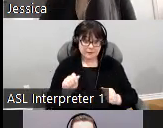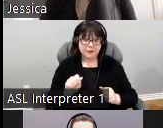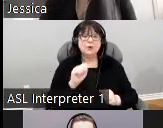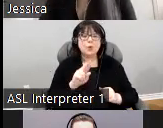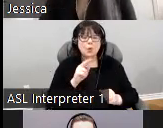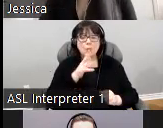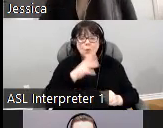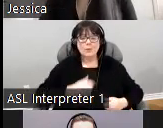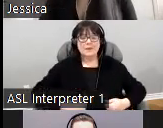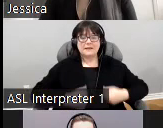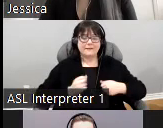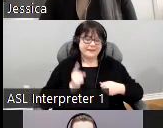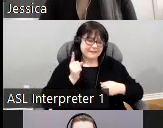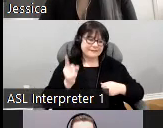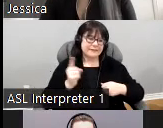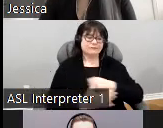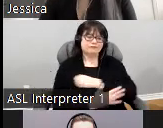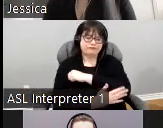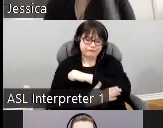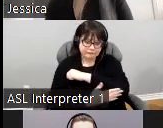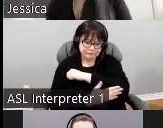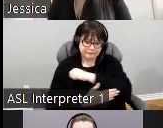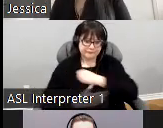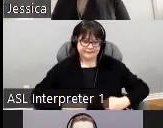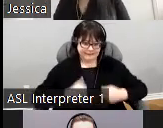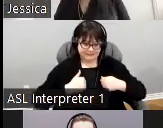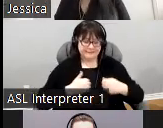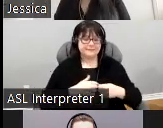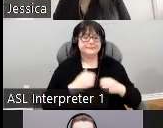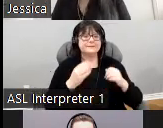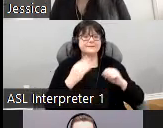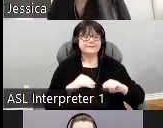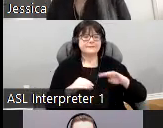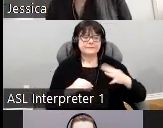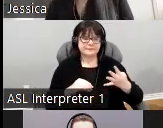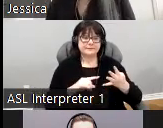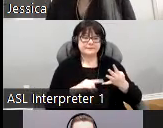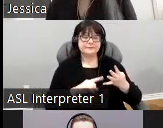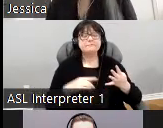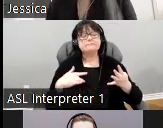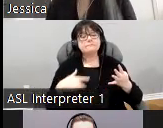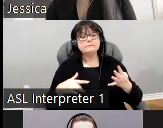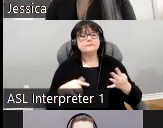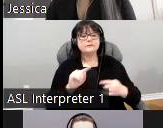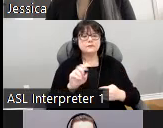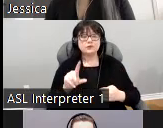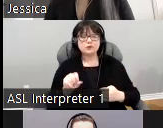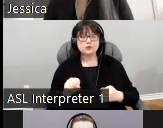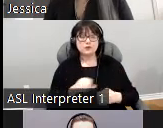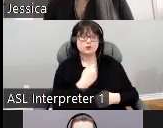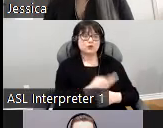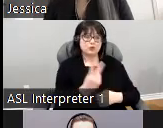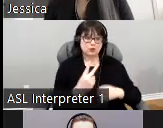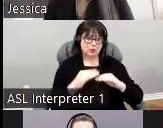communities. Our fourth theme, 2 or more tools were often used in combination. So the studies often